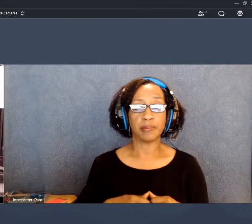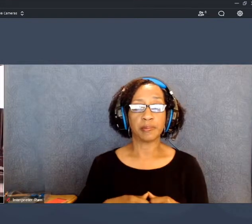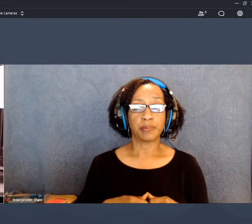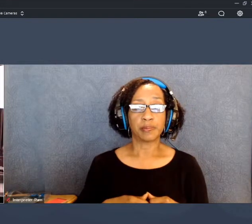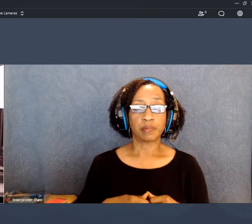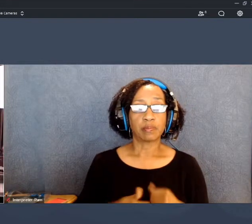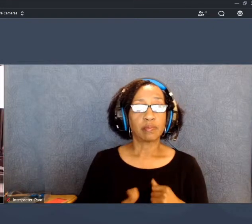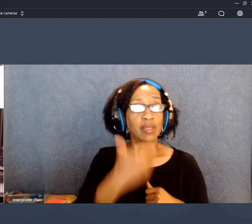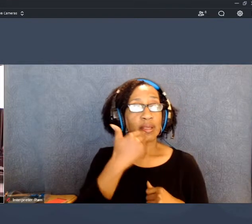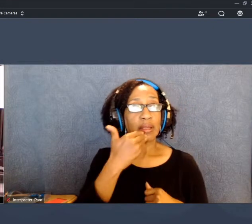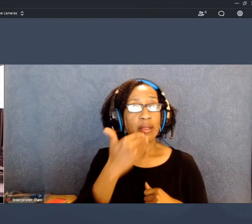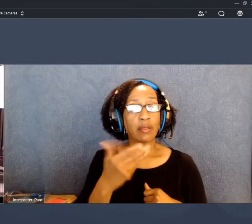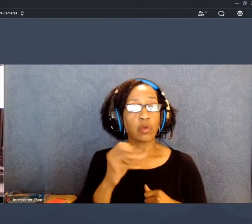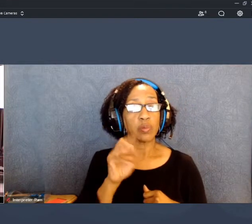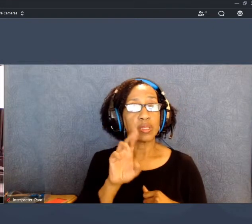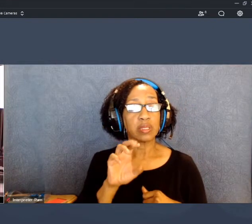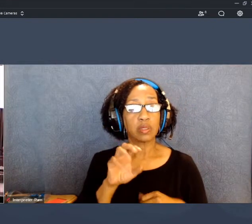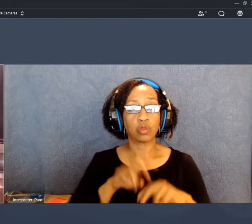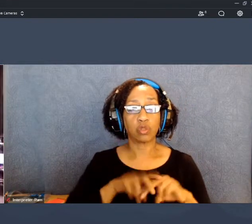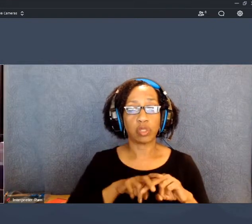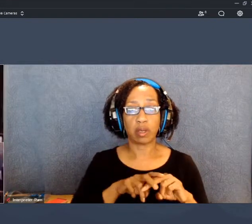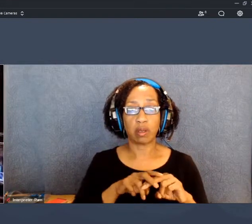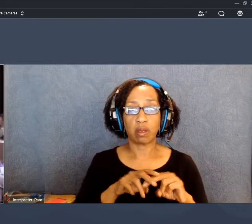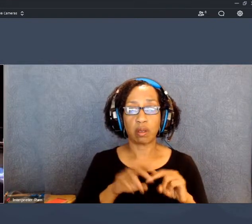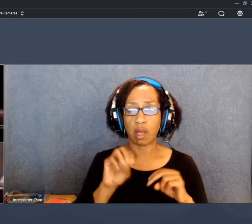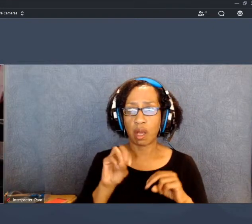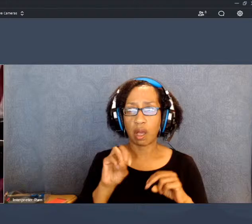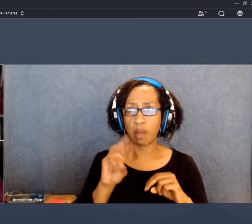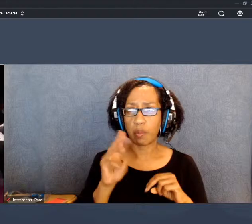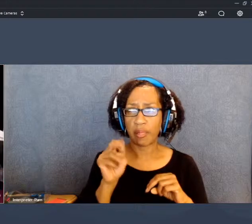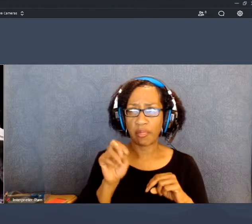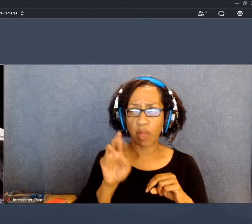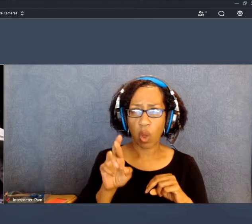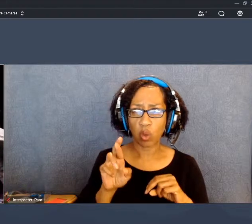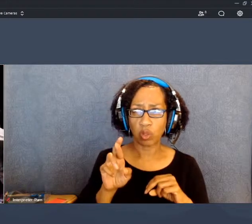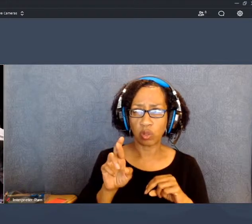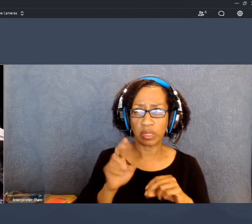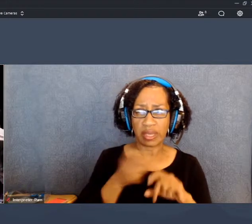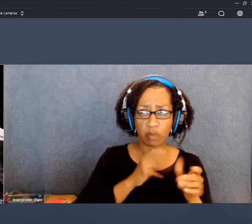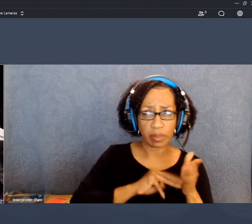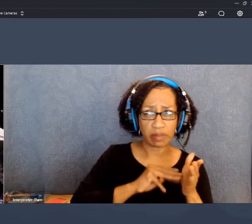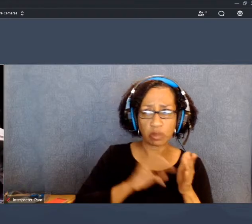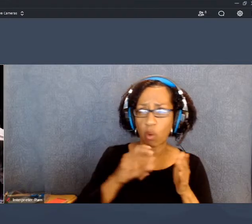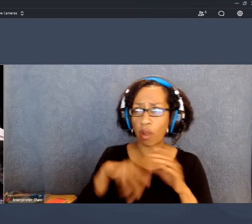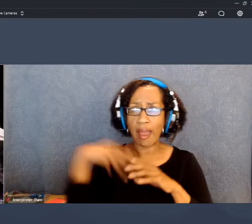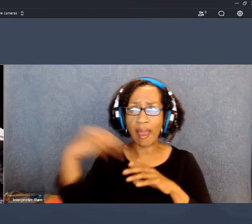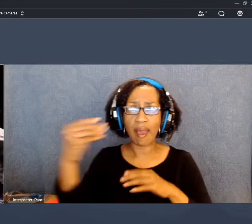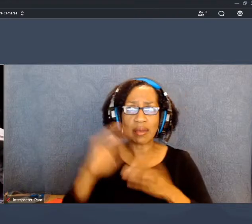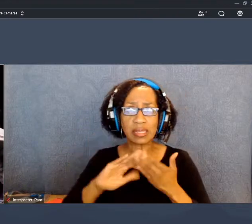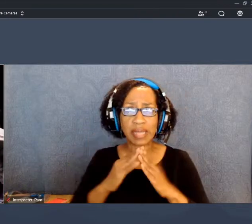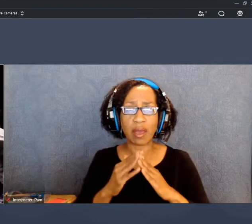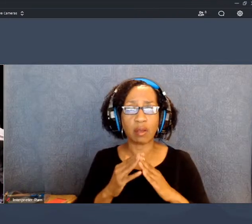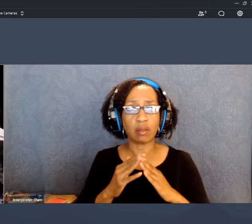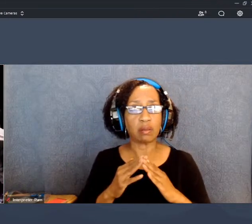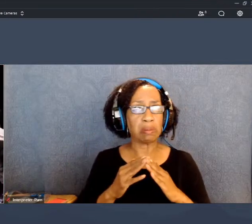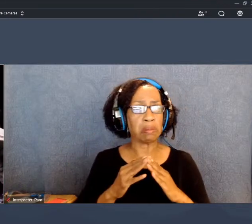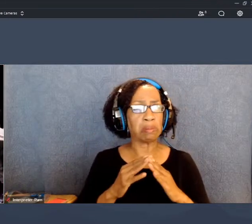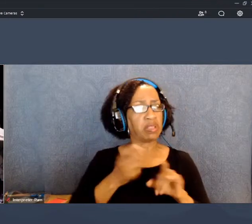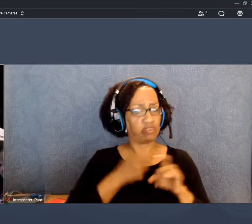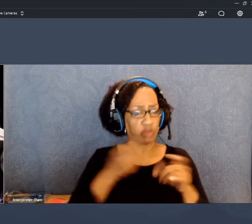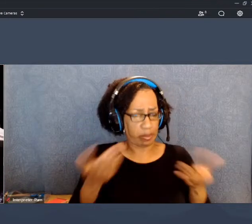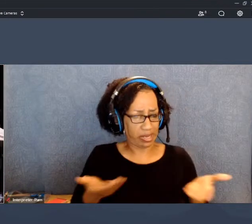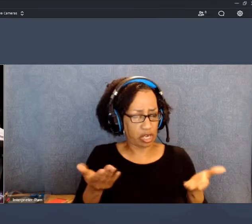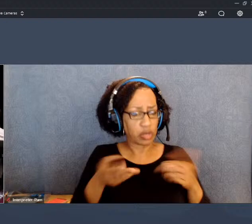Thank you, Mr. Chair. Is the owner a Memphian or from out of town? The owner's from right here. In fact, he's sitting right